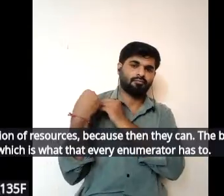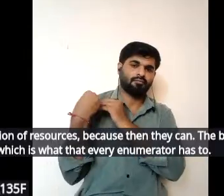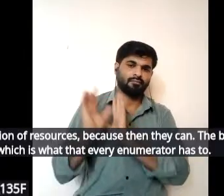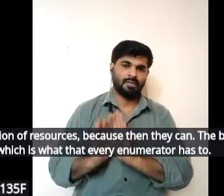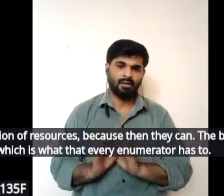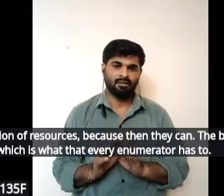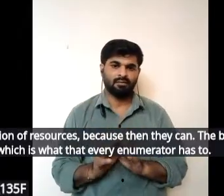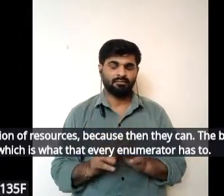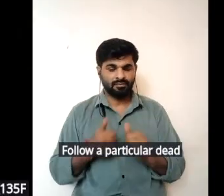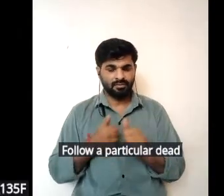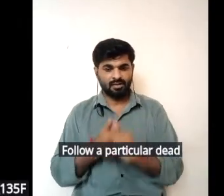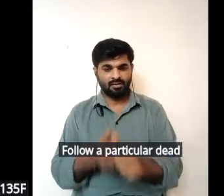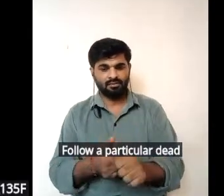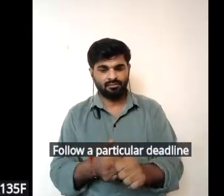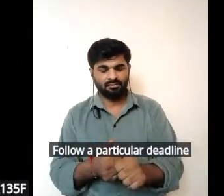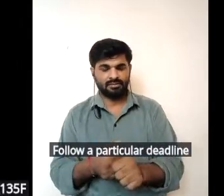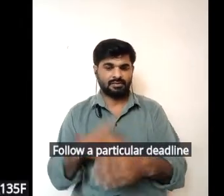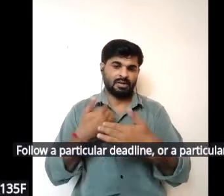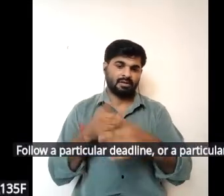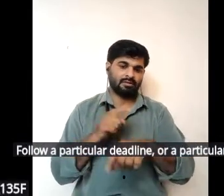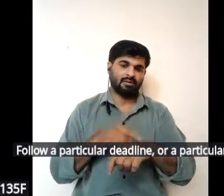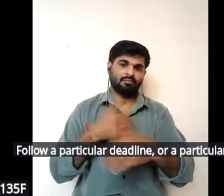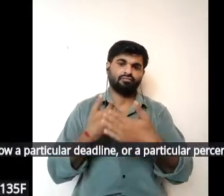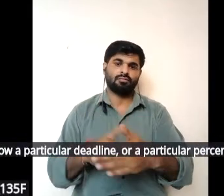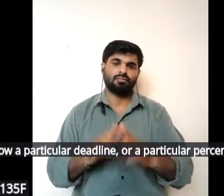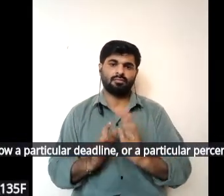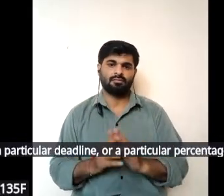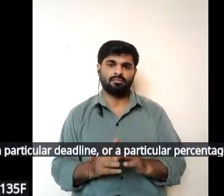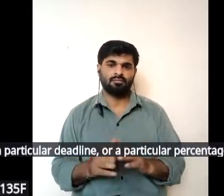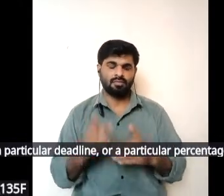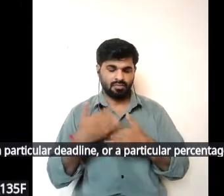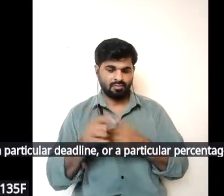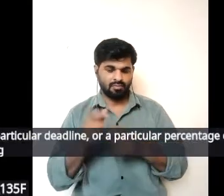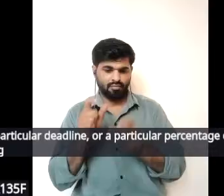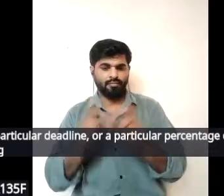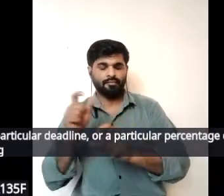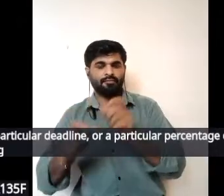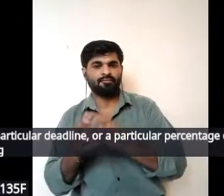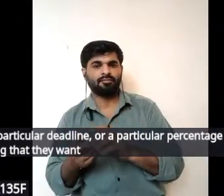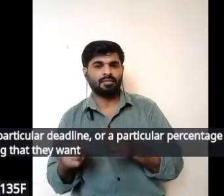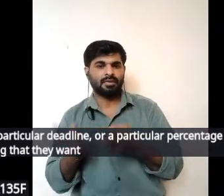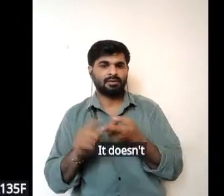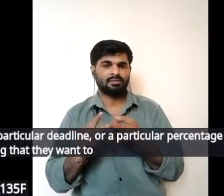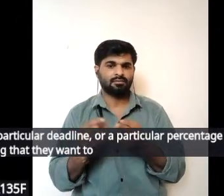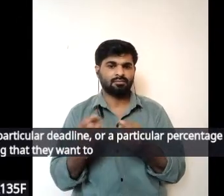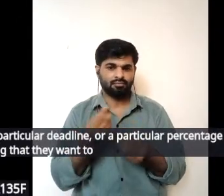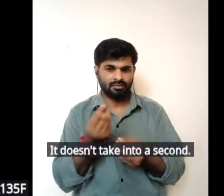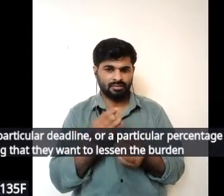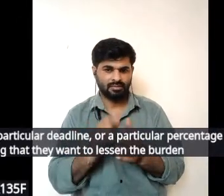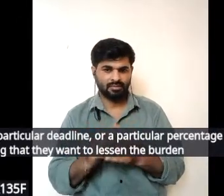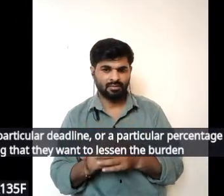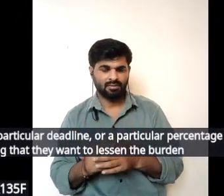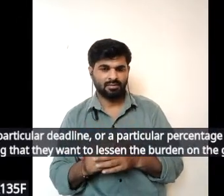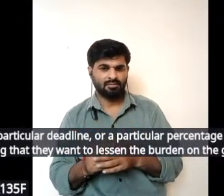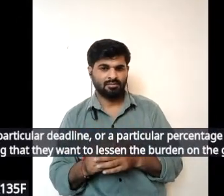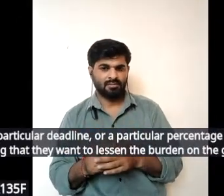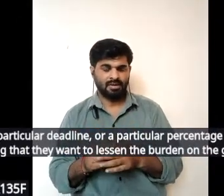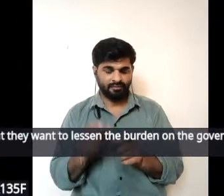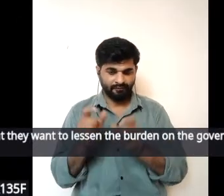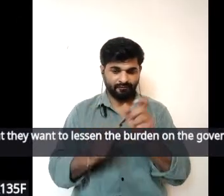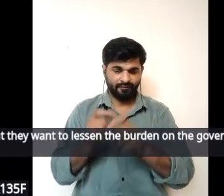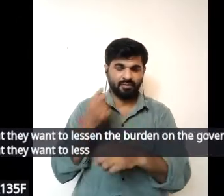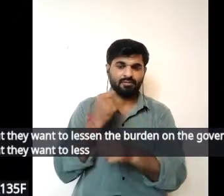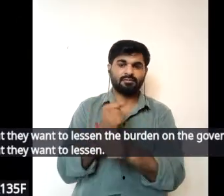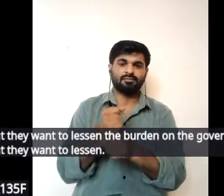a particular deadline or a particular percentage of people, is something that they want to lessen. The burden on the government resources, something that they want to